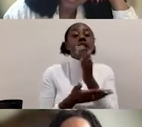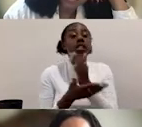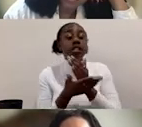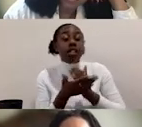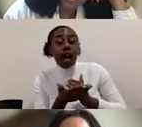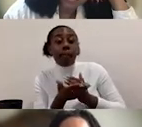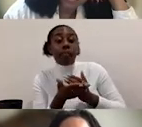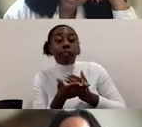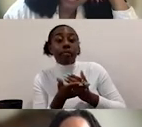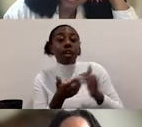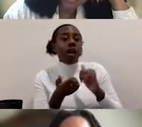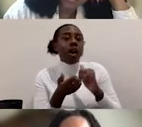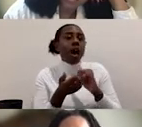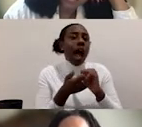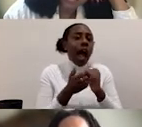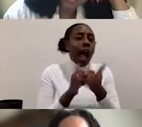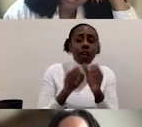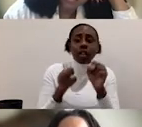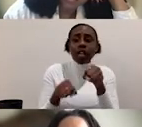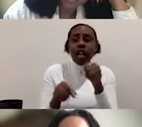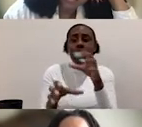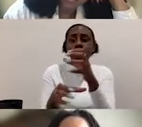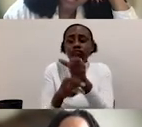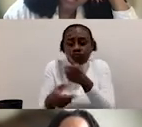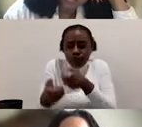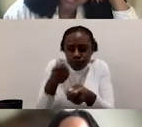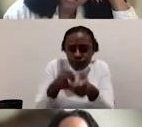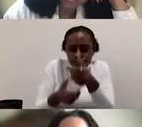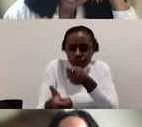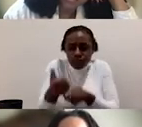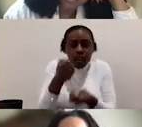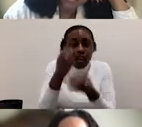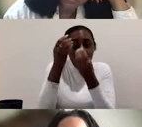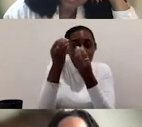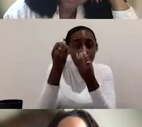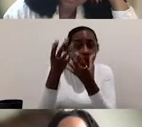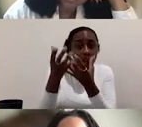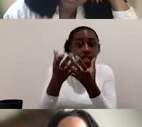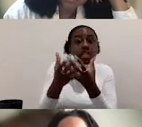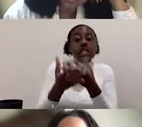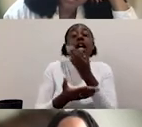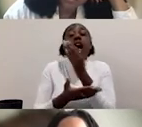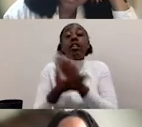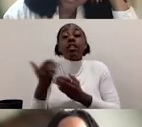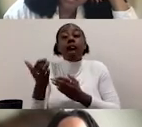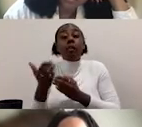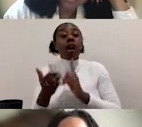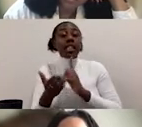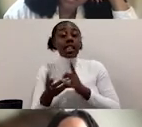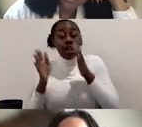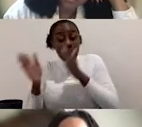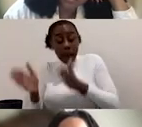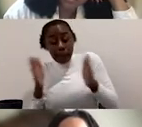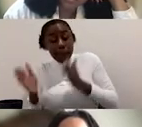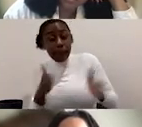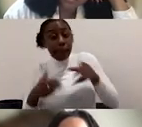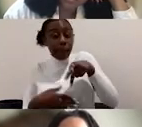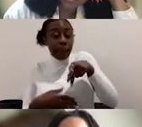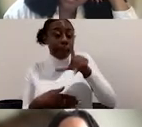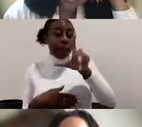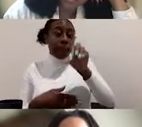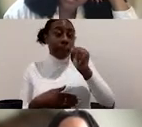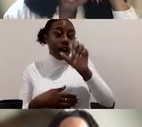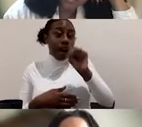getting information, some involving plots, basically to frame people for